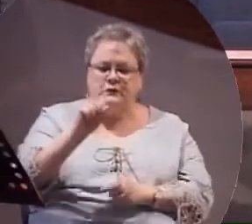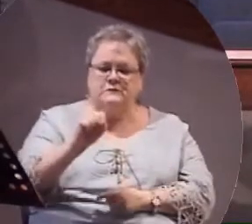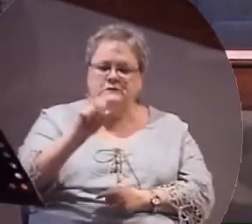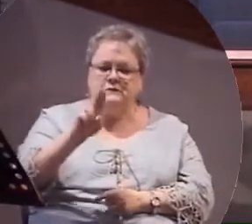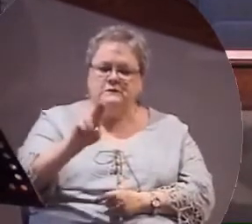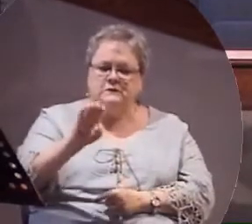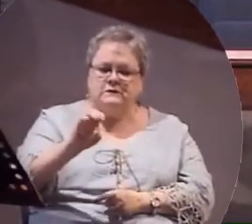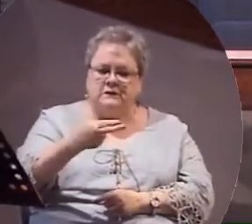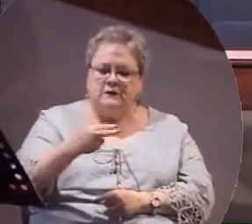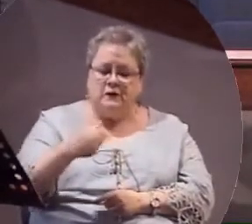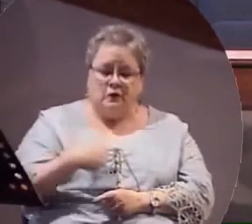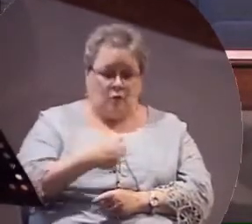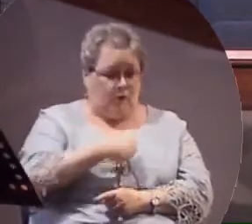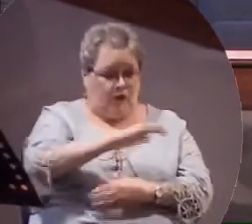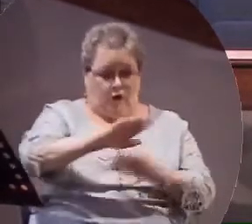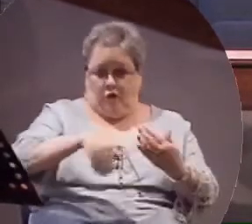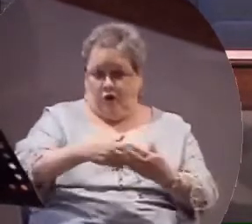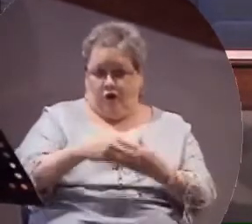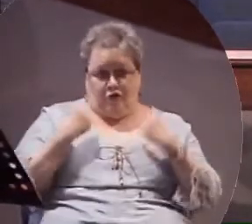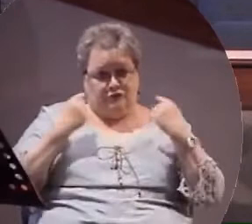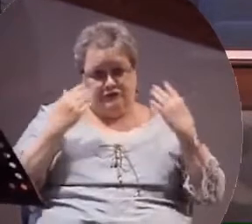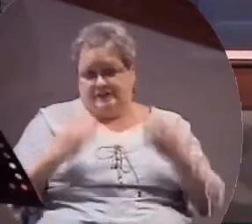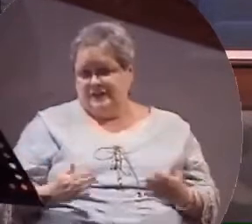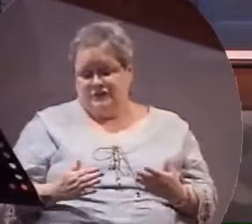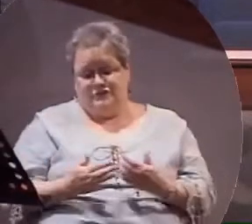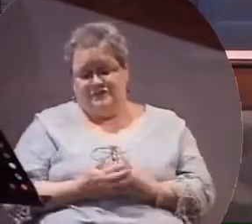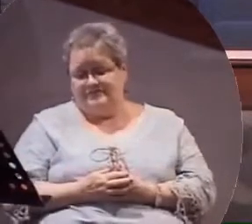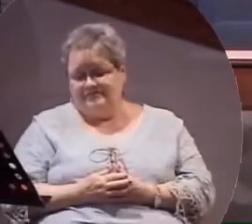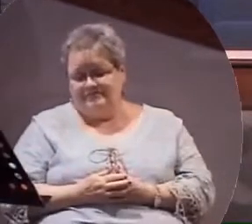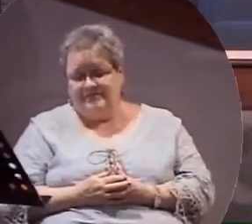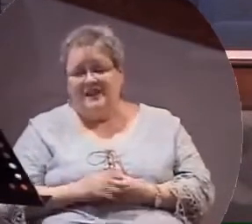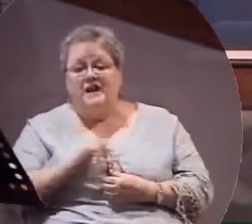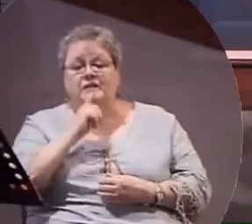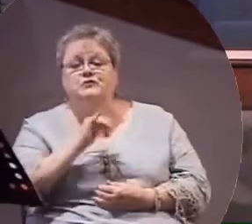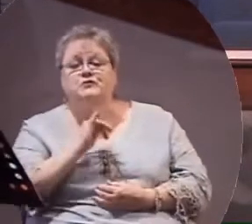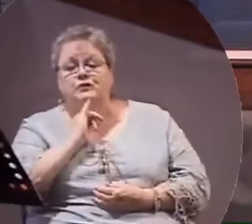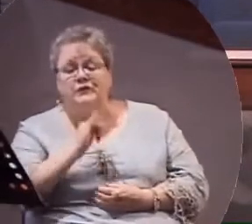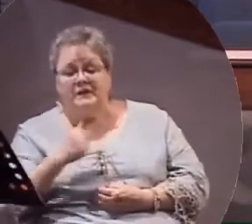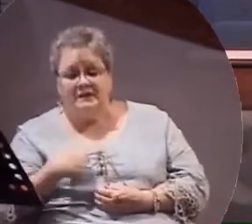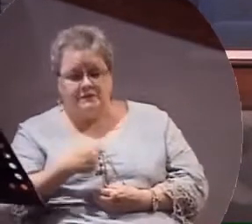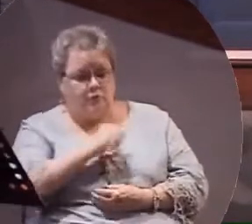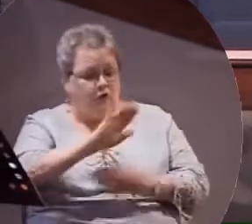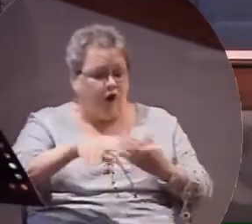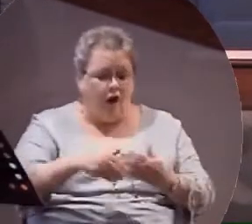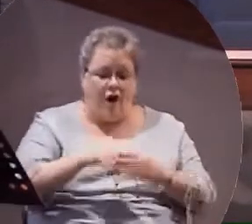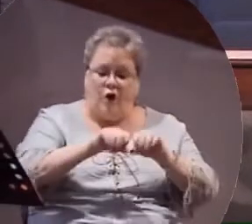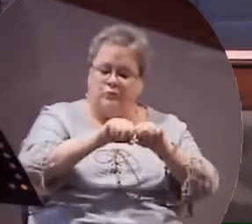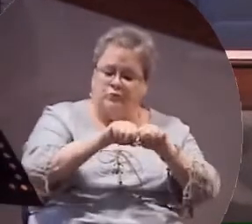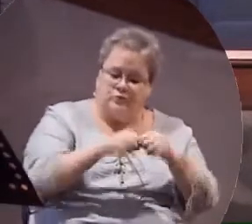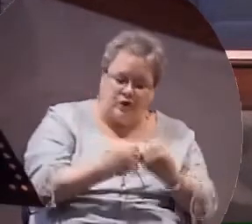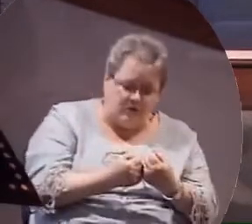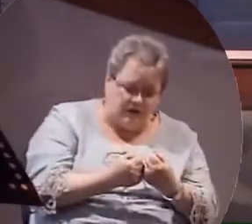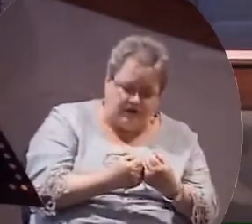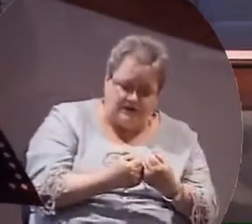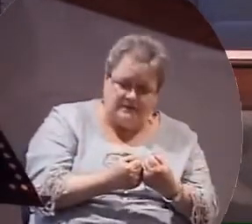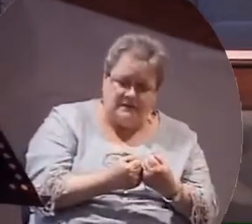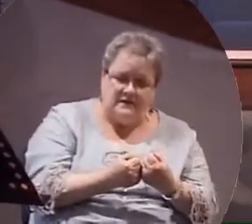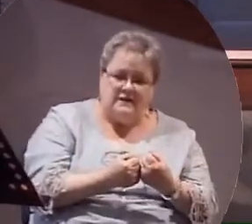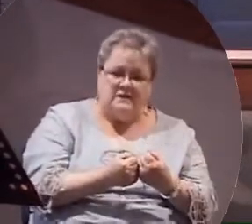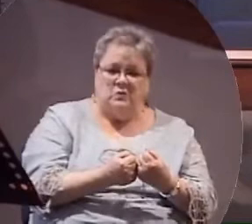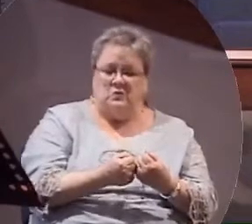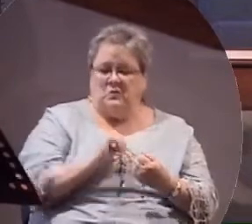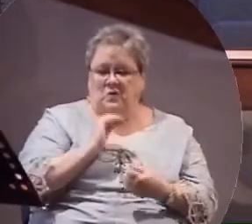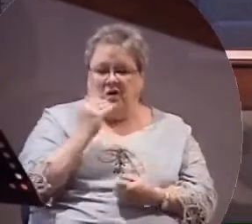all just old sinners. I mean, the truth of the matter is we all are broken. We all have a bend toward